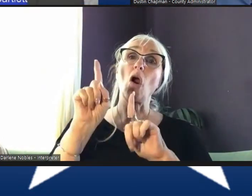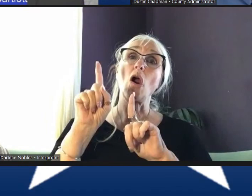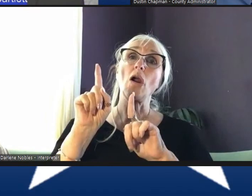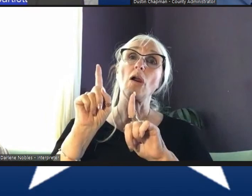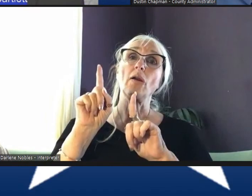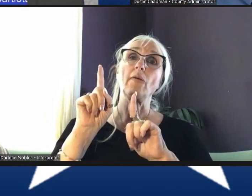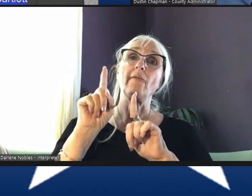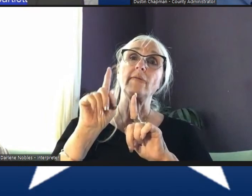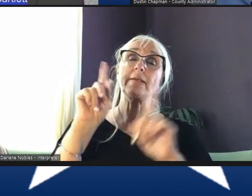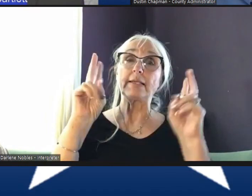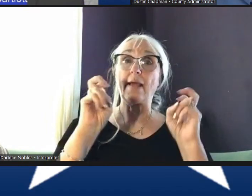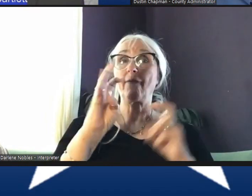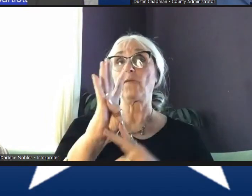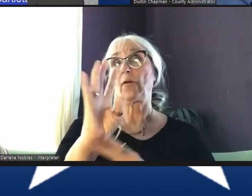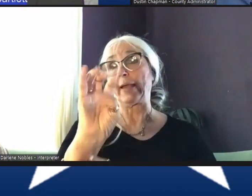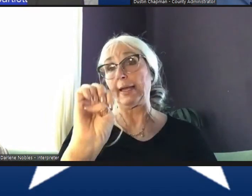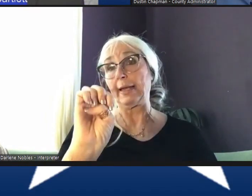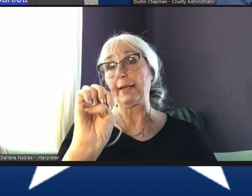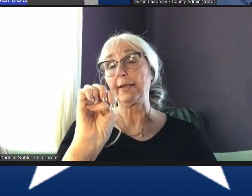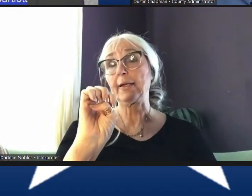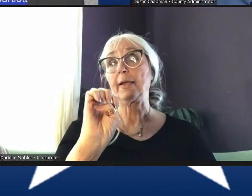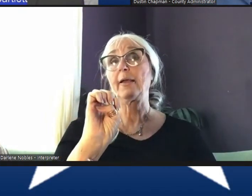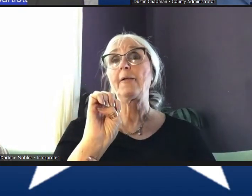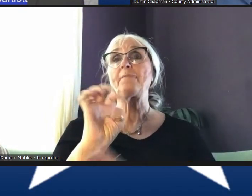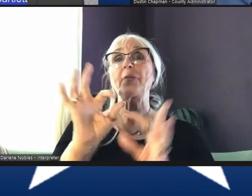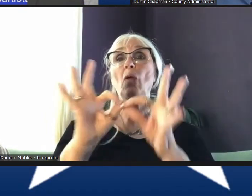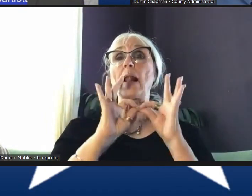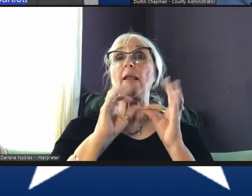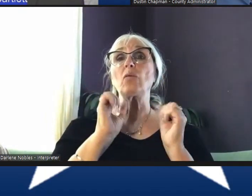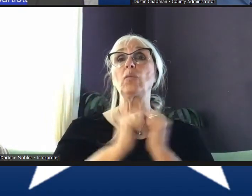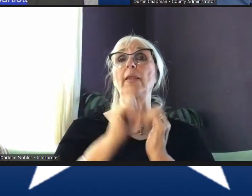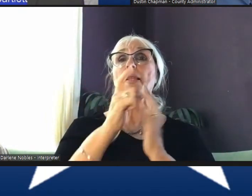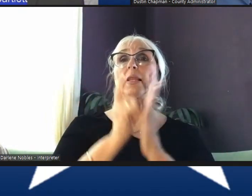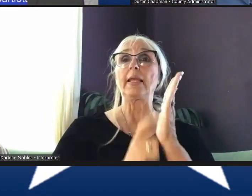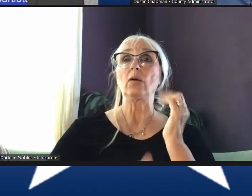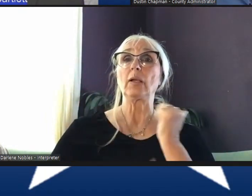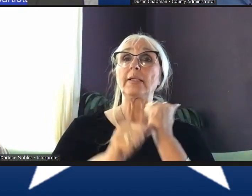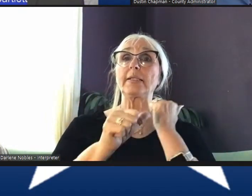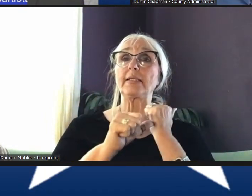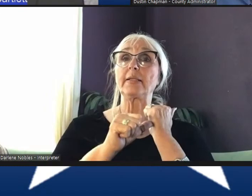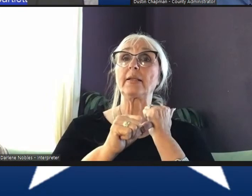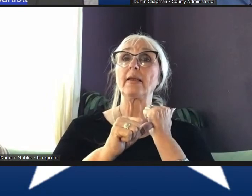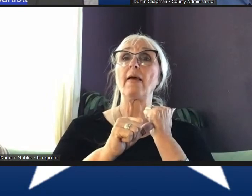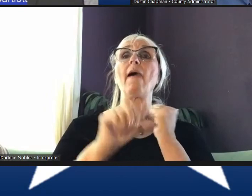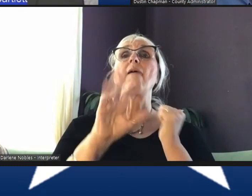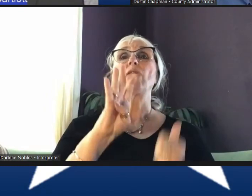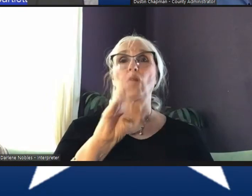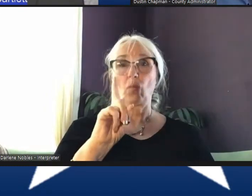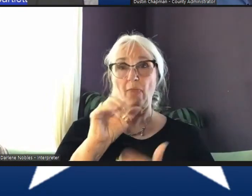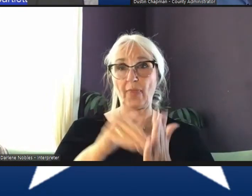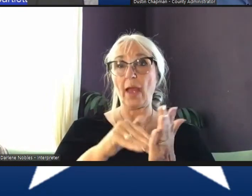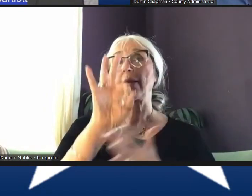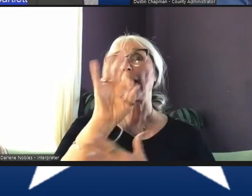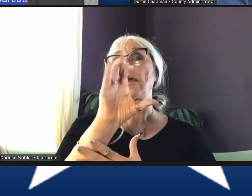4E related to the legal assistance, and it is